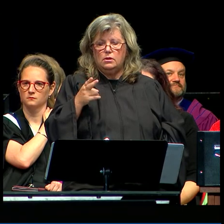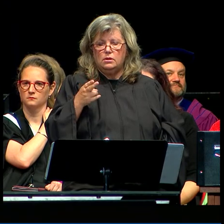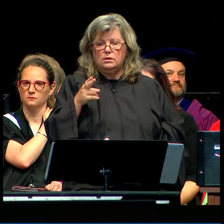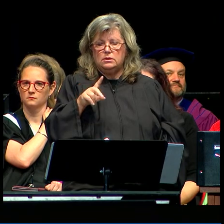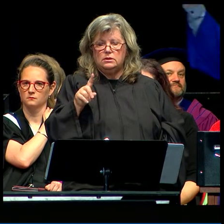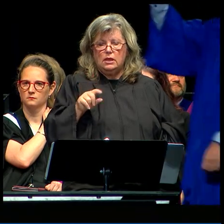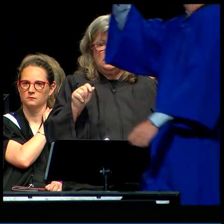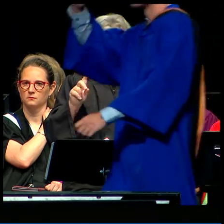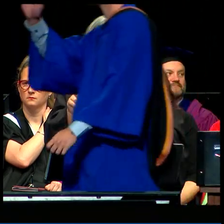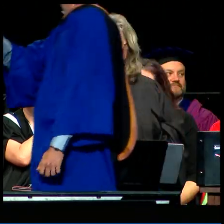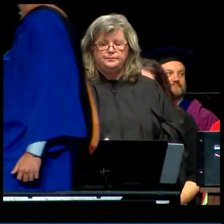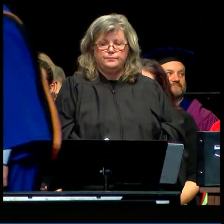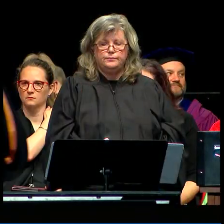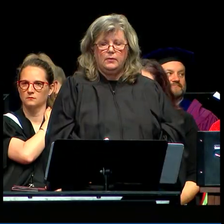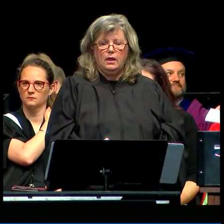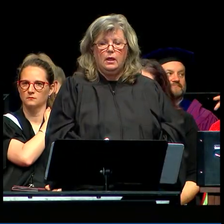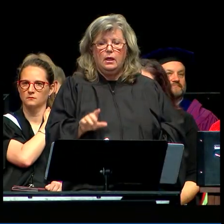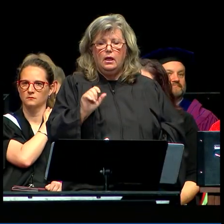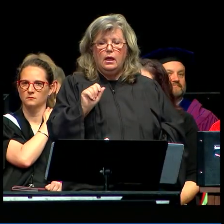Alexander Farr.